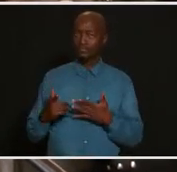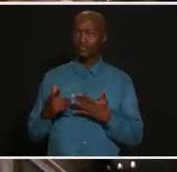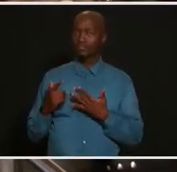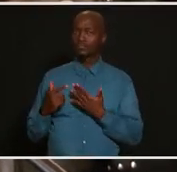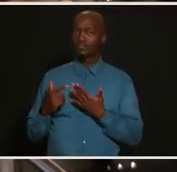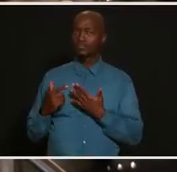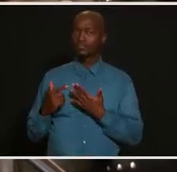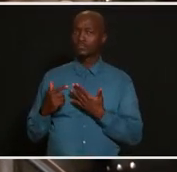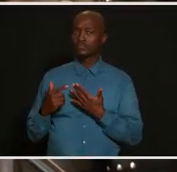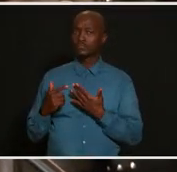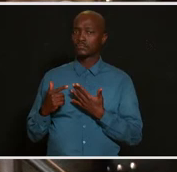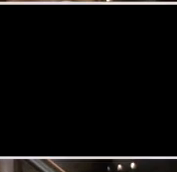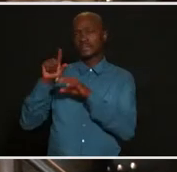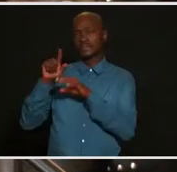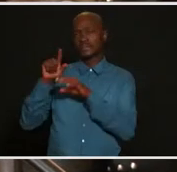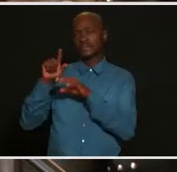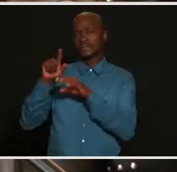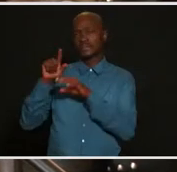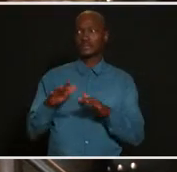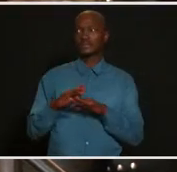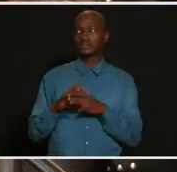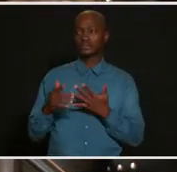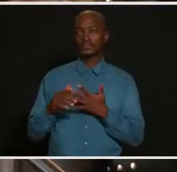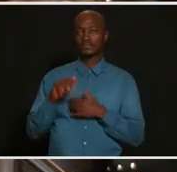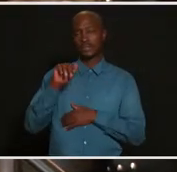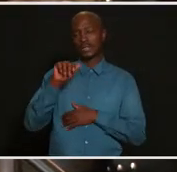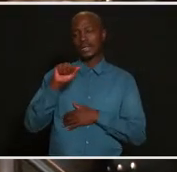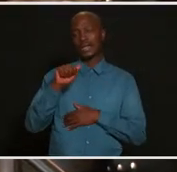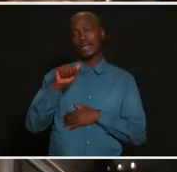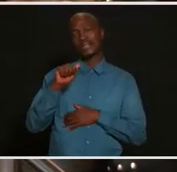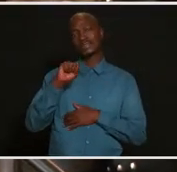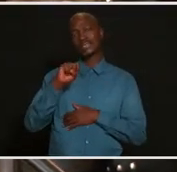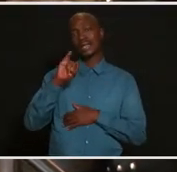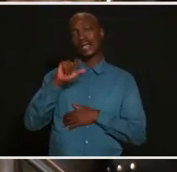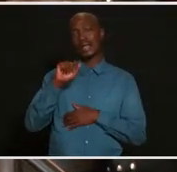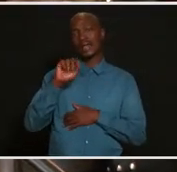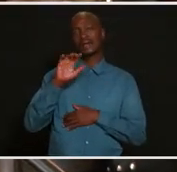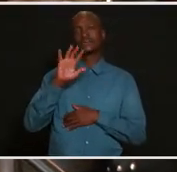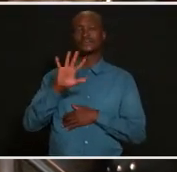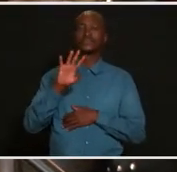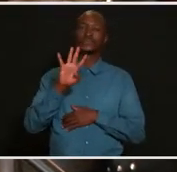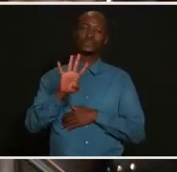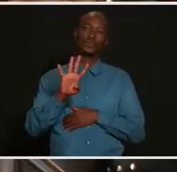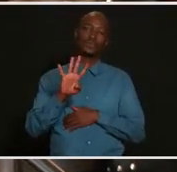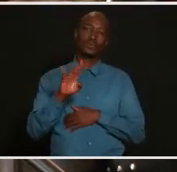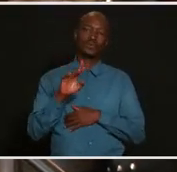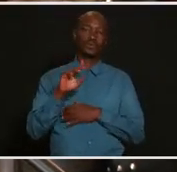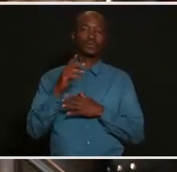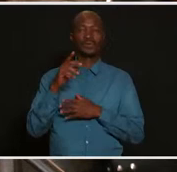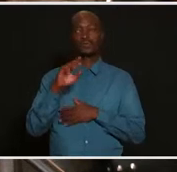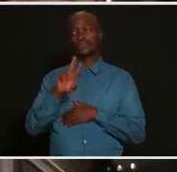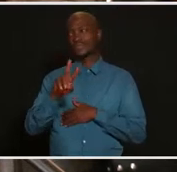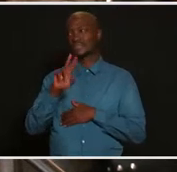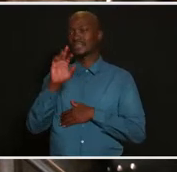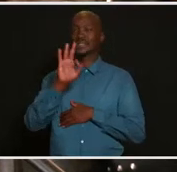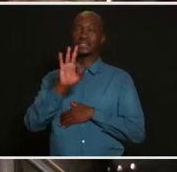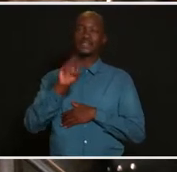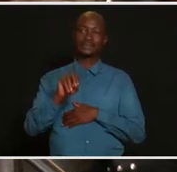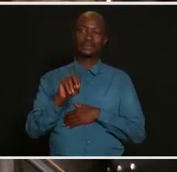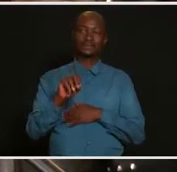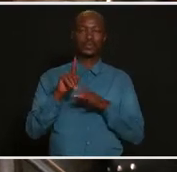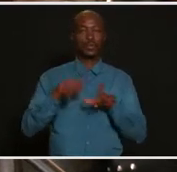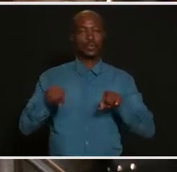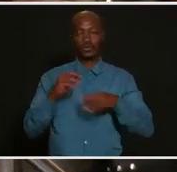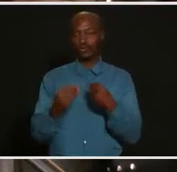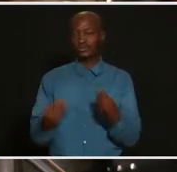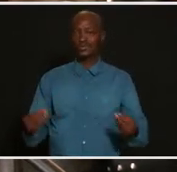and I get and gave them a scripture Isaiah 54 13. all your children shall be taught by the Lord and show